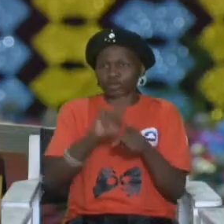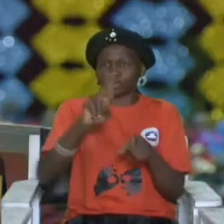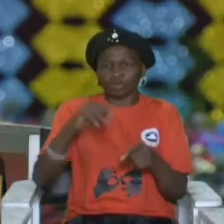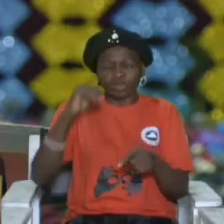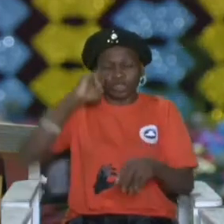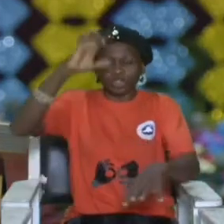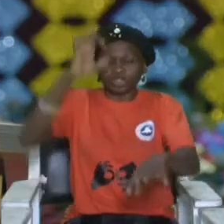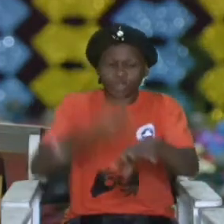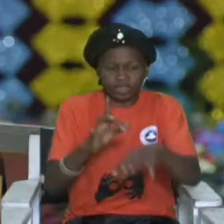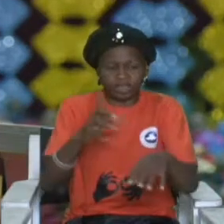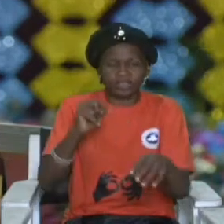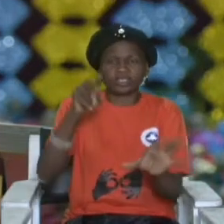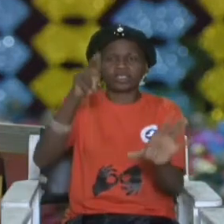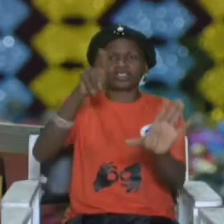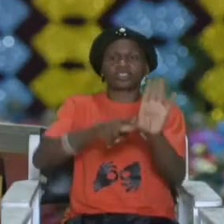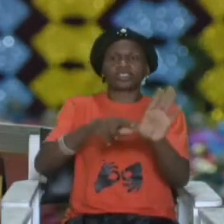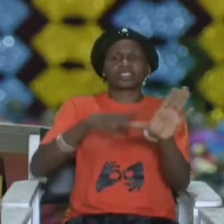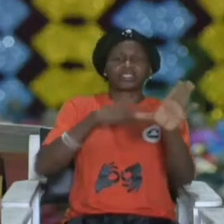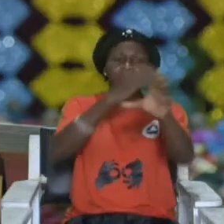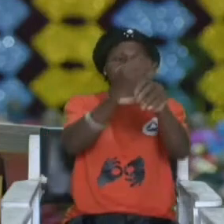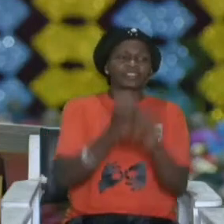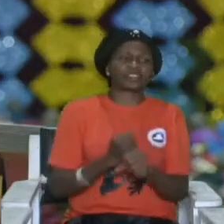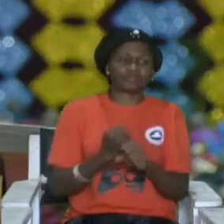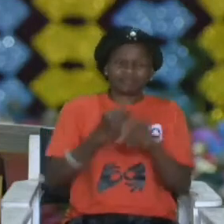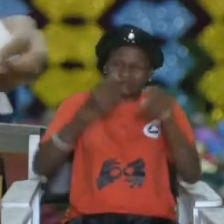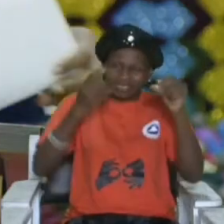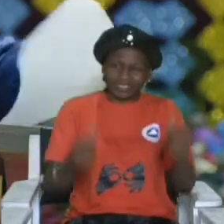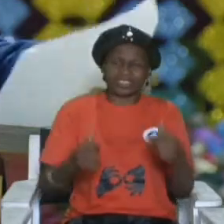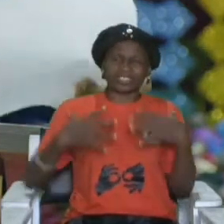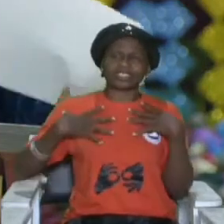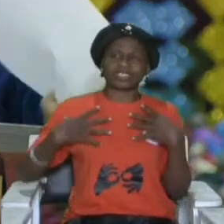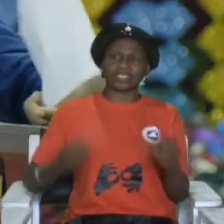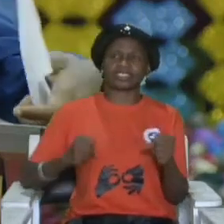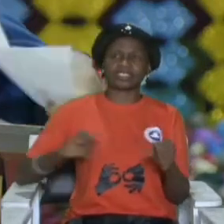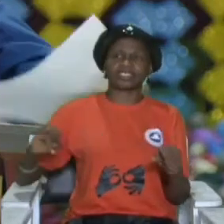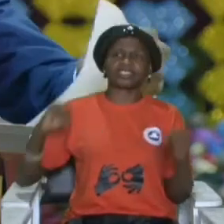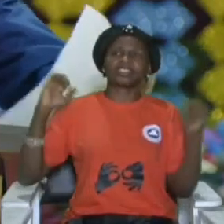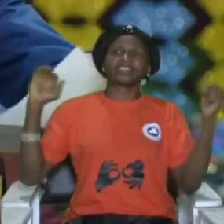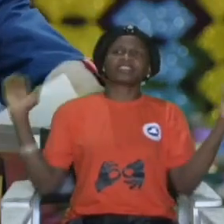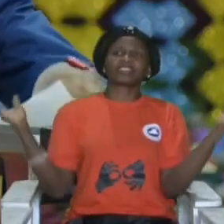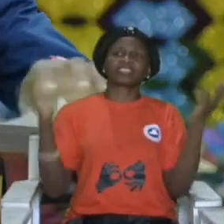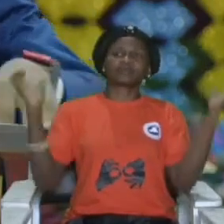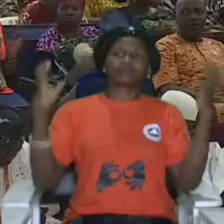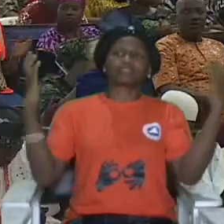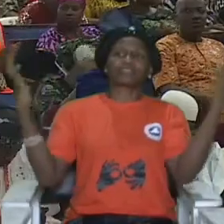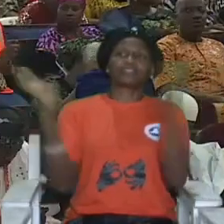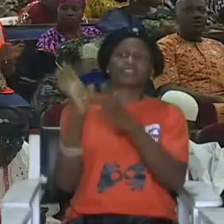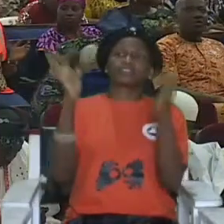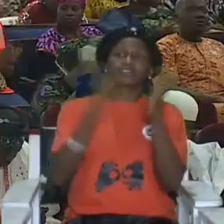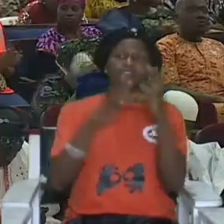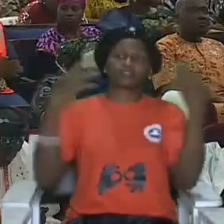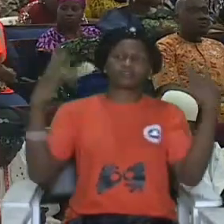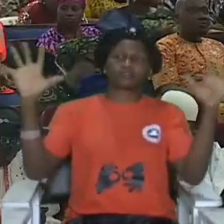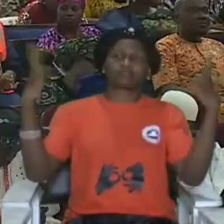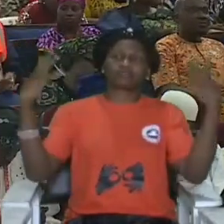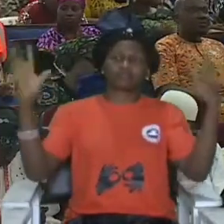touched the chair and received an instant healing. Celebrate Jesus.